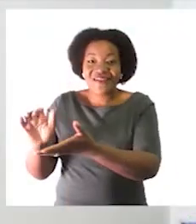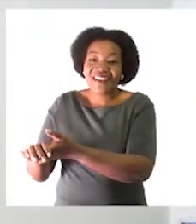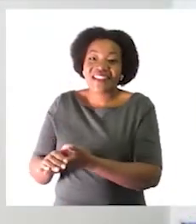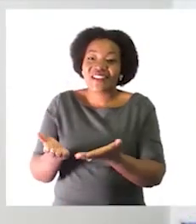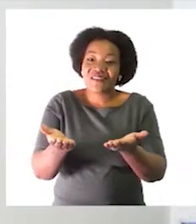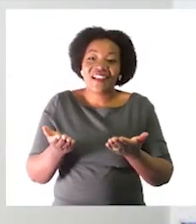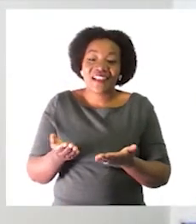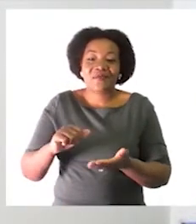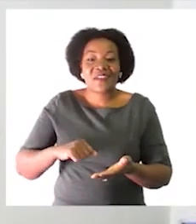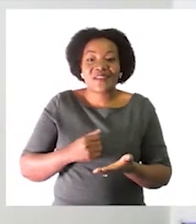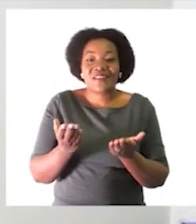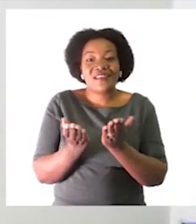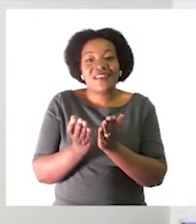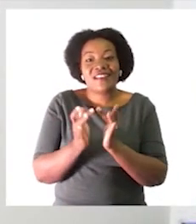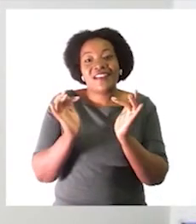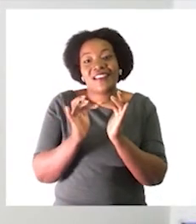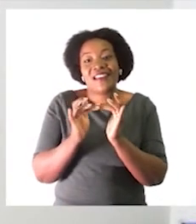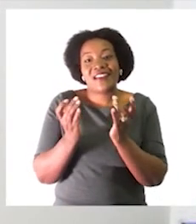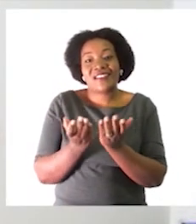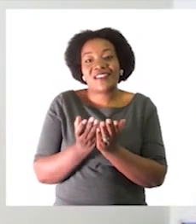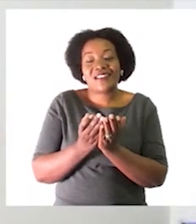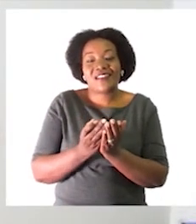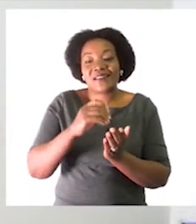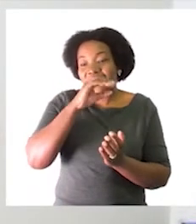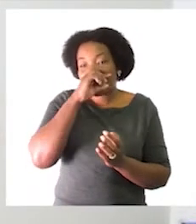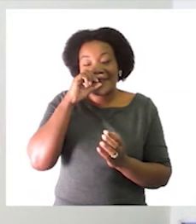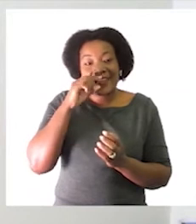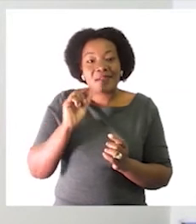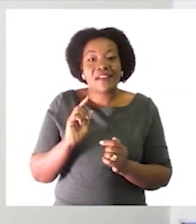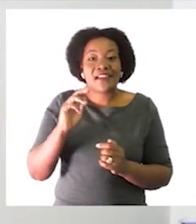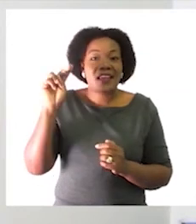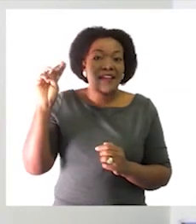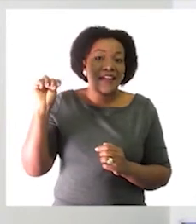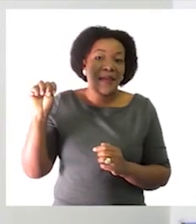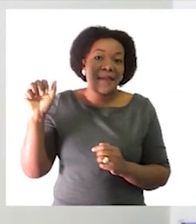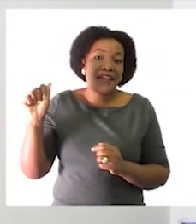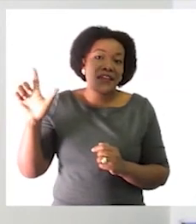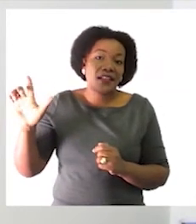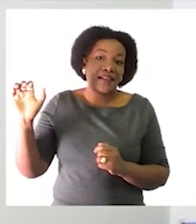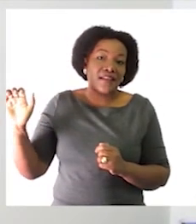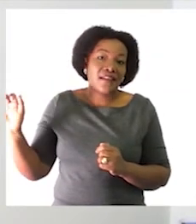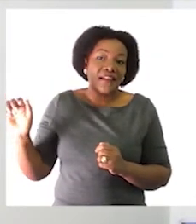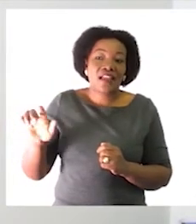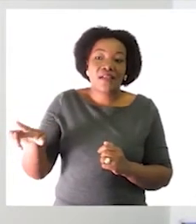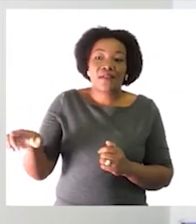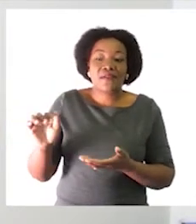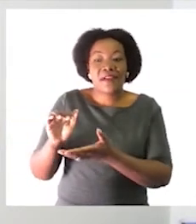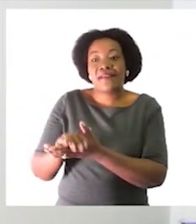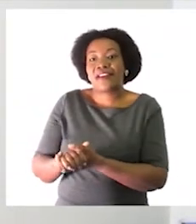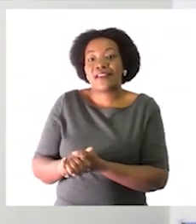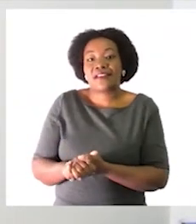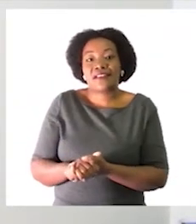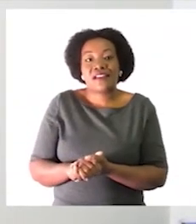Welcome to My Zone Online School. My name is Miss Isolda Guriras, and I have a friend here with me. As you can see, we